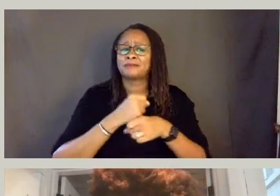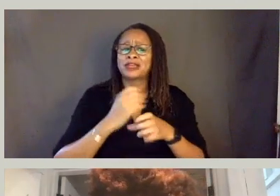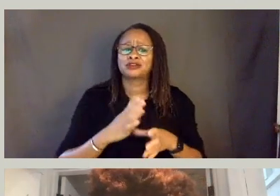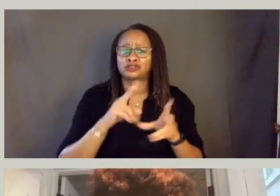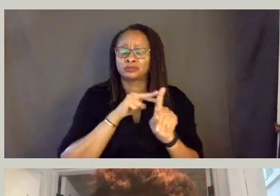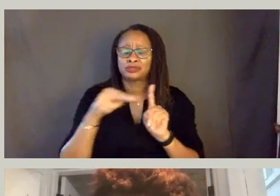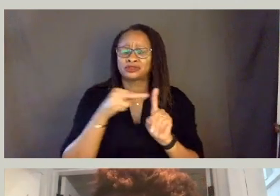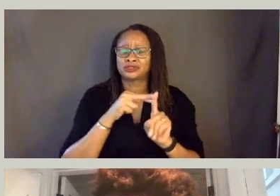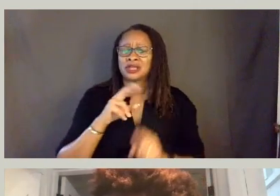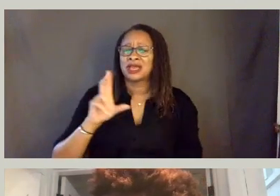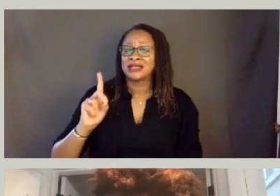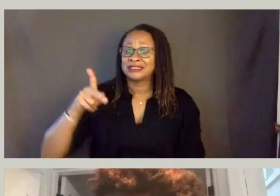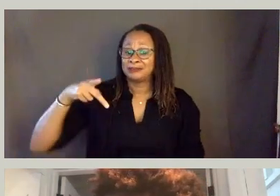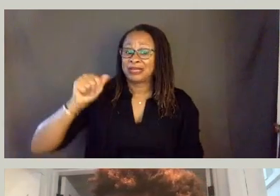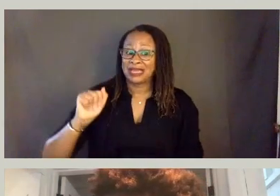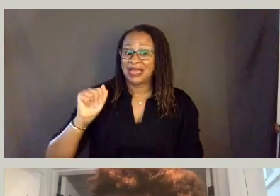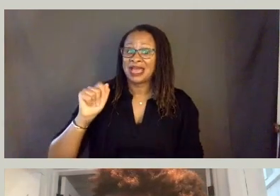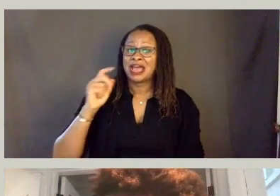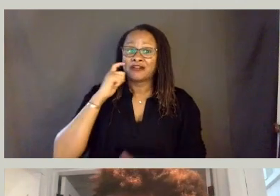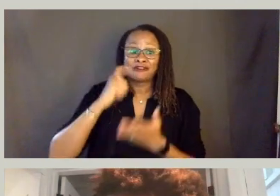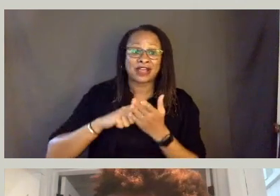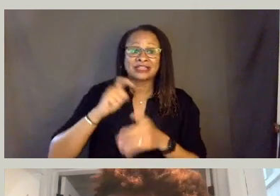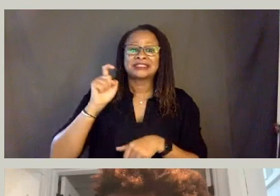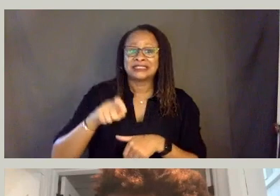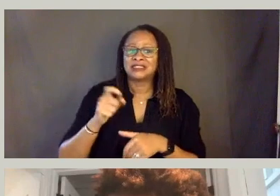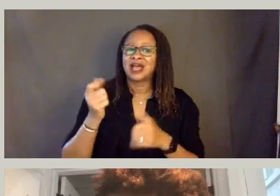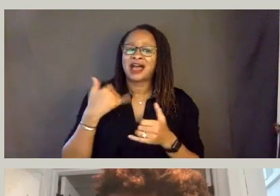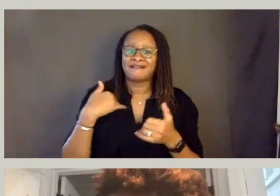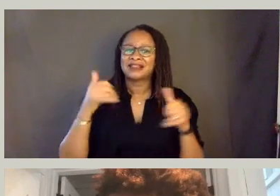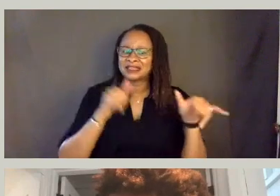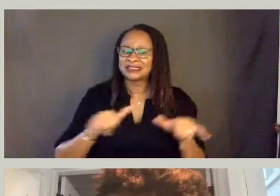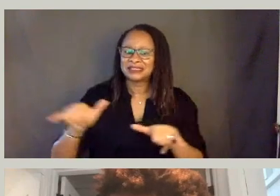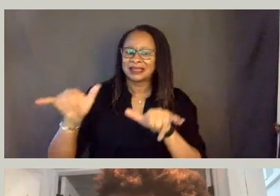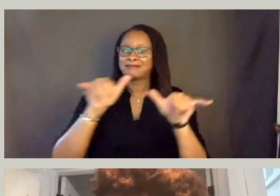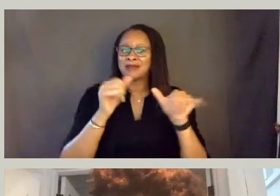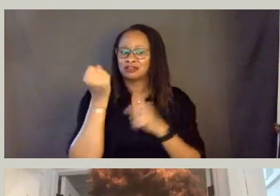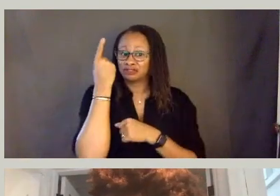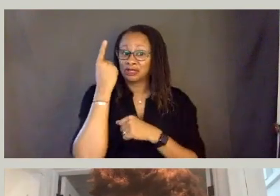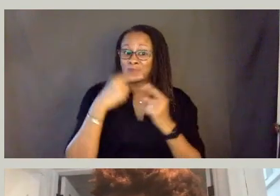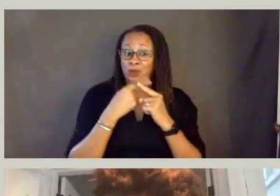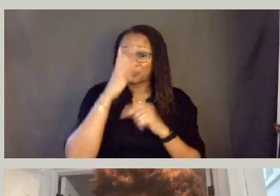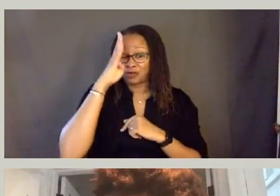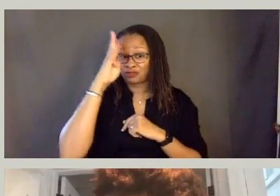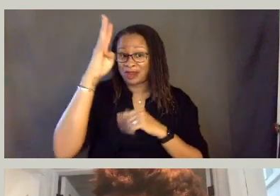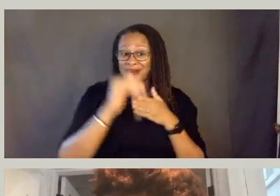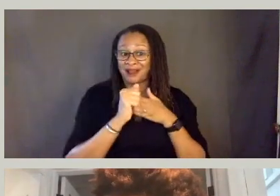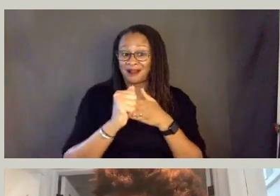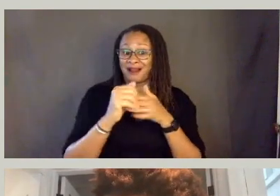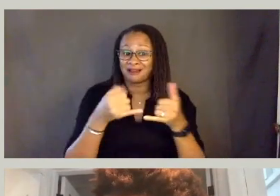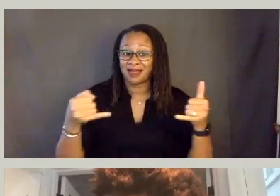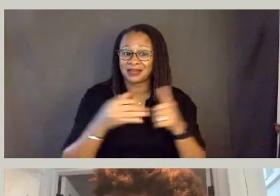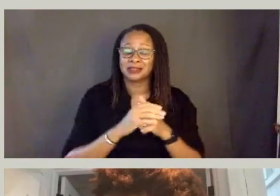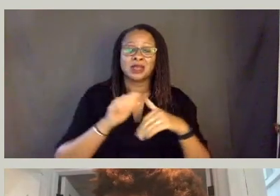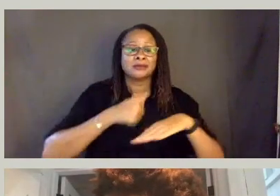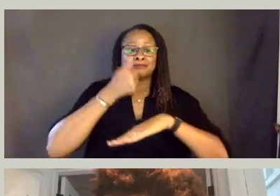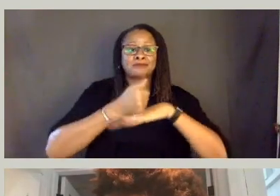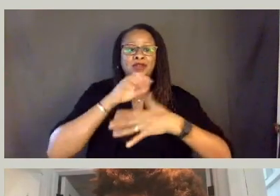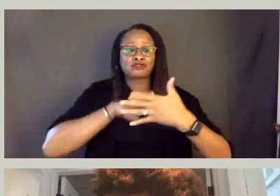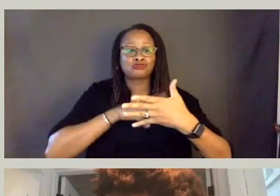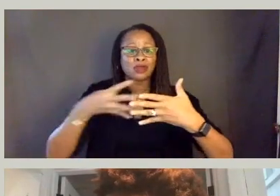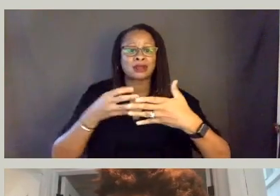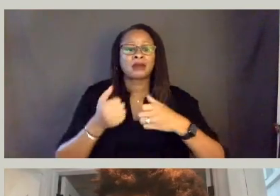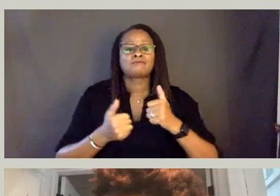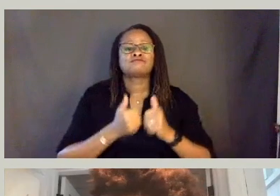The DPA recognized that we needed to have a common understanding when we created the guidelines. So we created a grid that shares the most